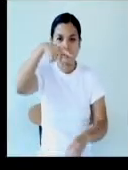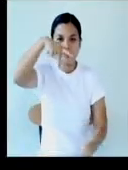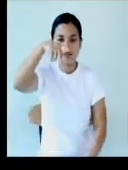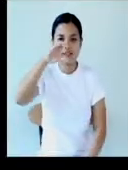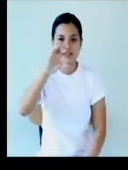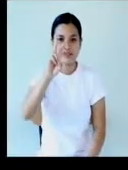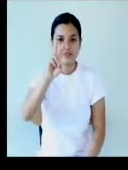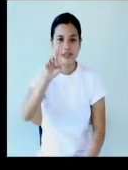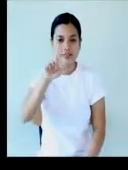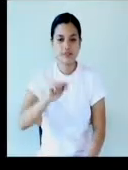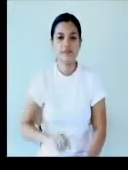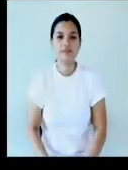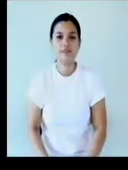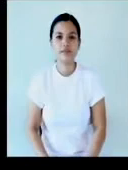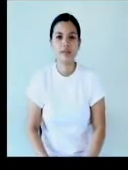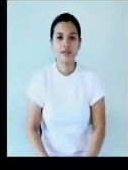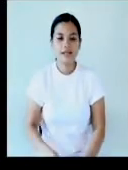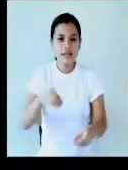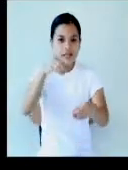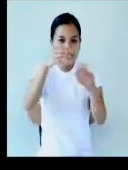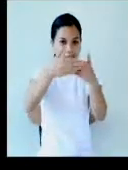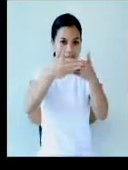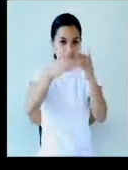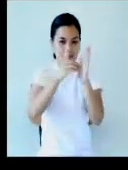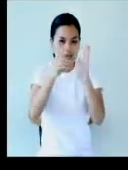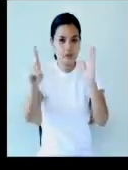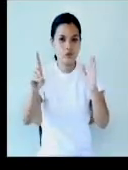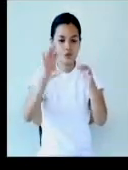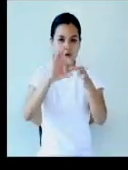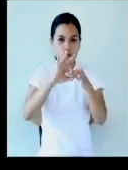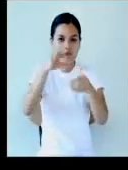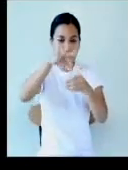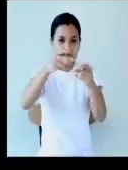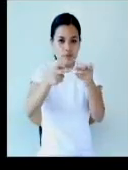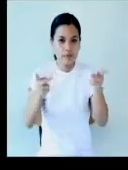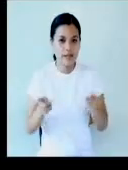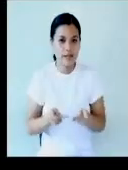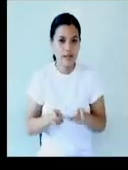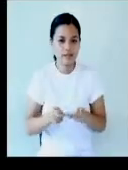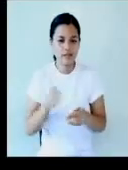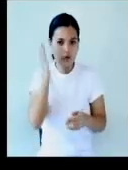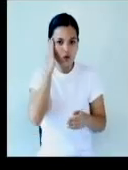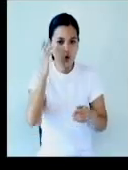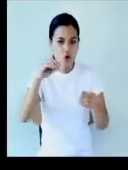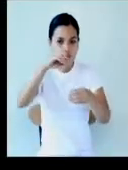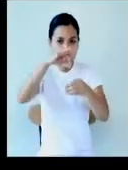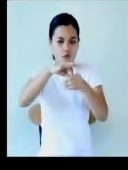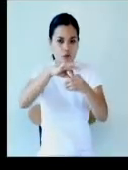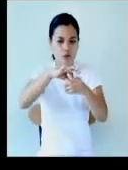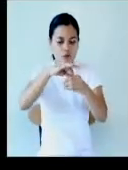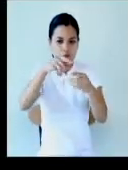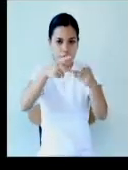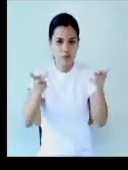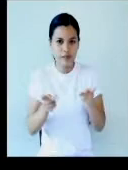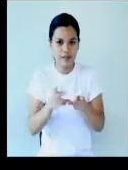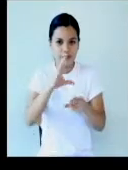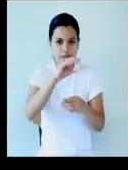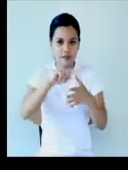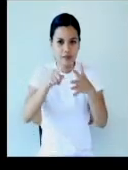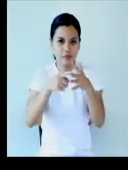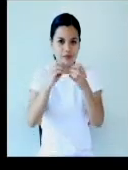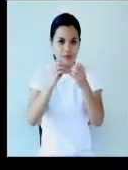Computerized Voters List, or PCVL, located on the door of the polling place. Determine your precinct and sequence number.